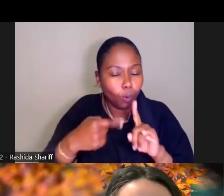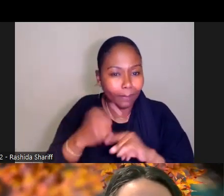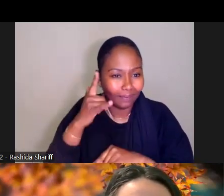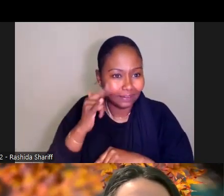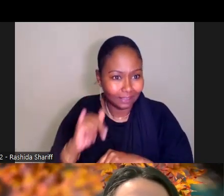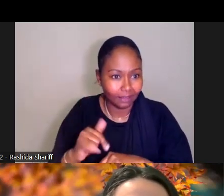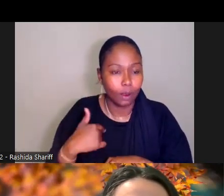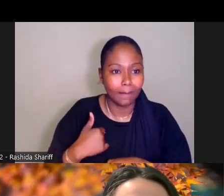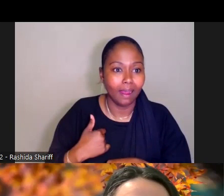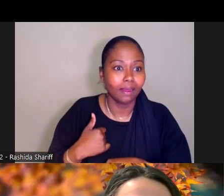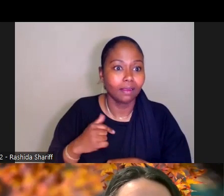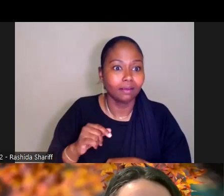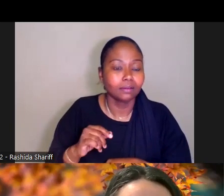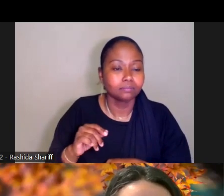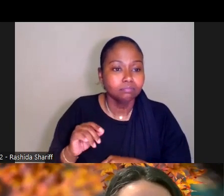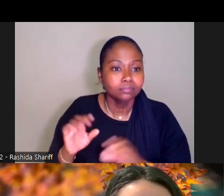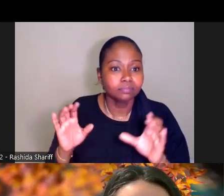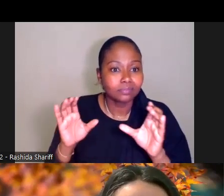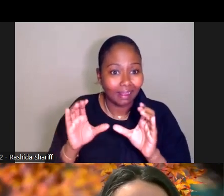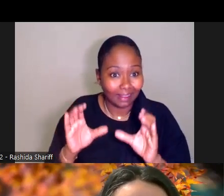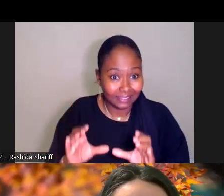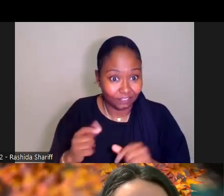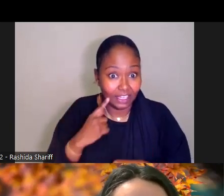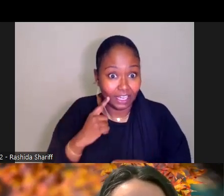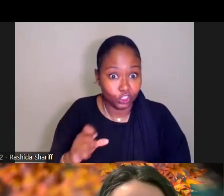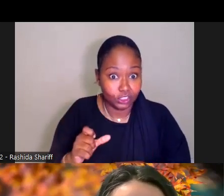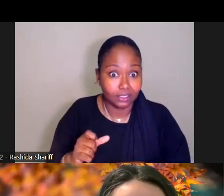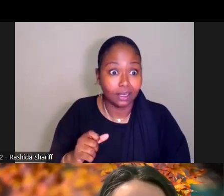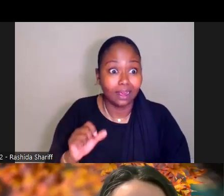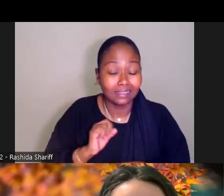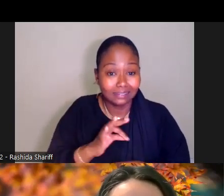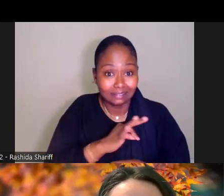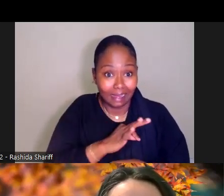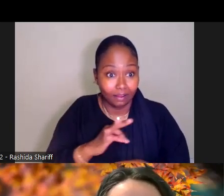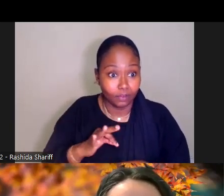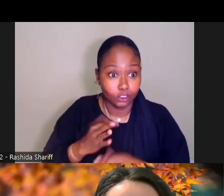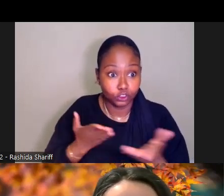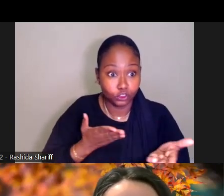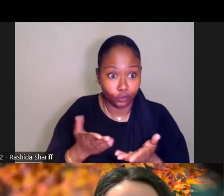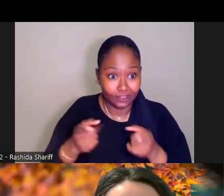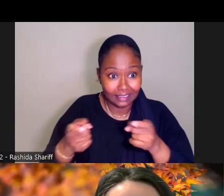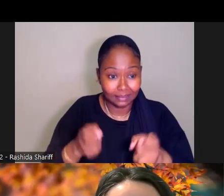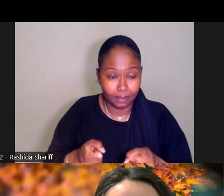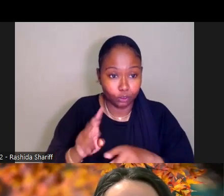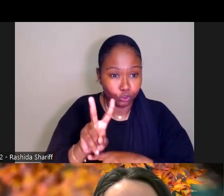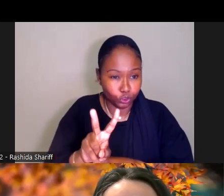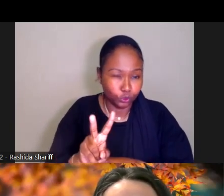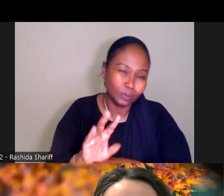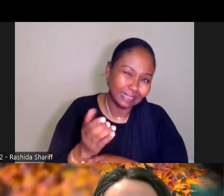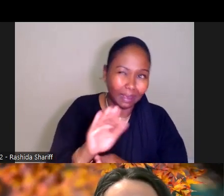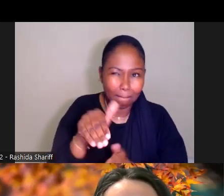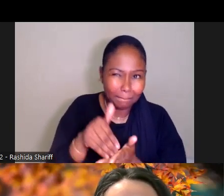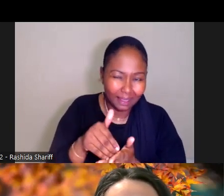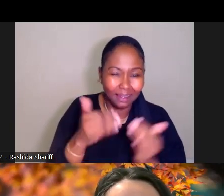my classification is a Staff Services Manager 2, managerial, which is a mid-level manager